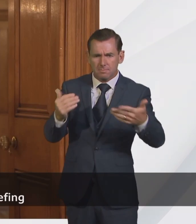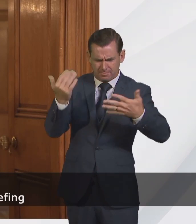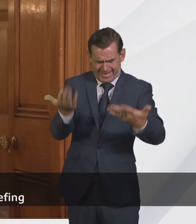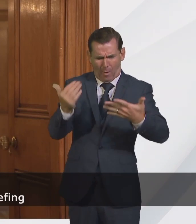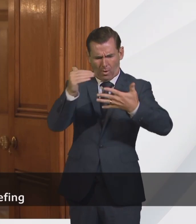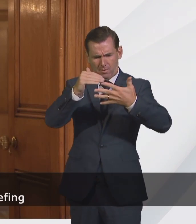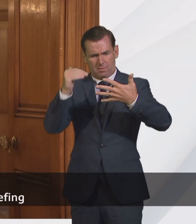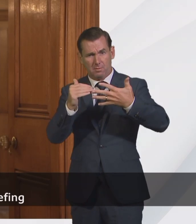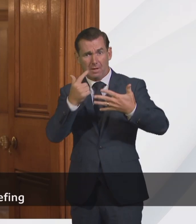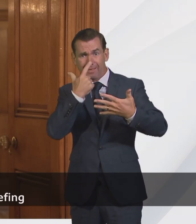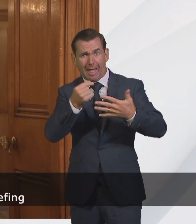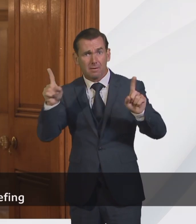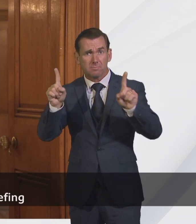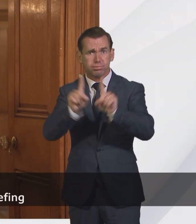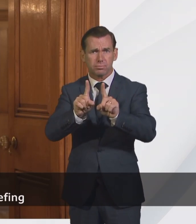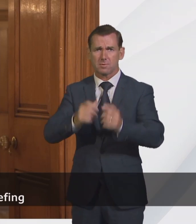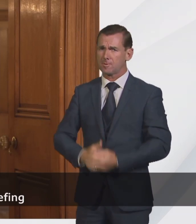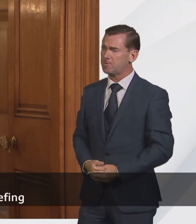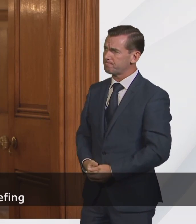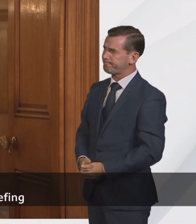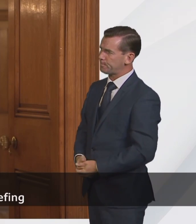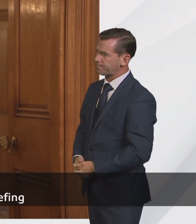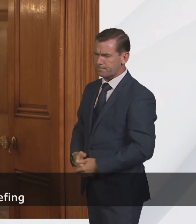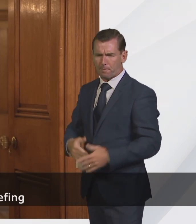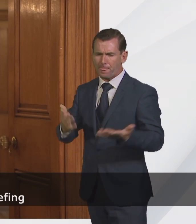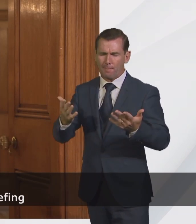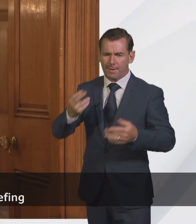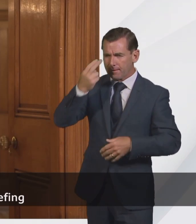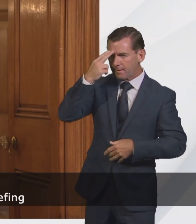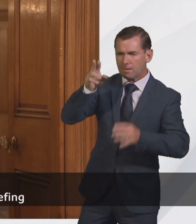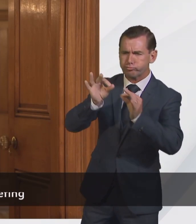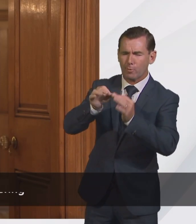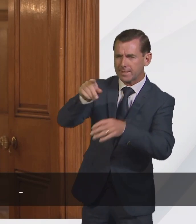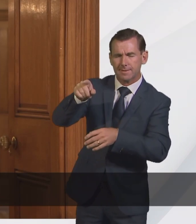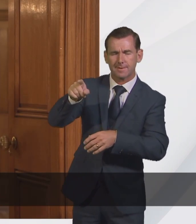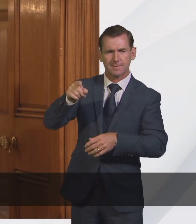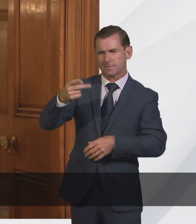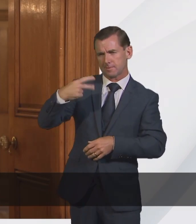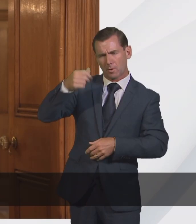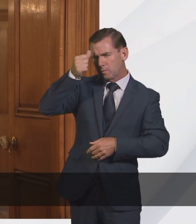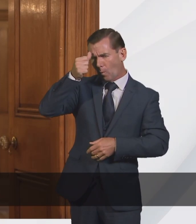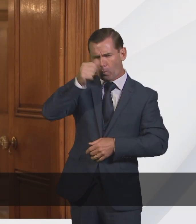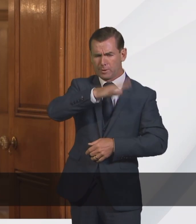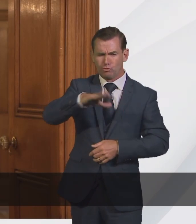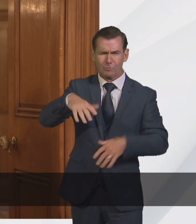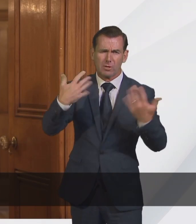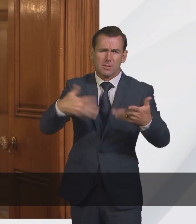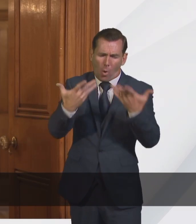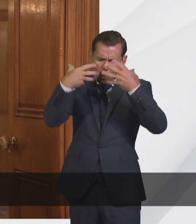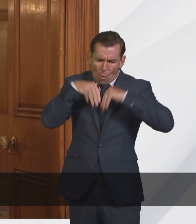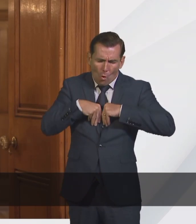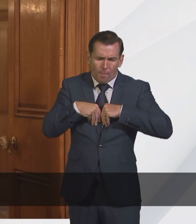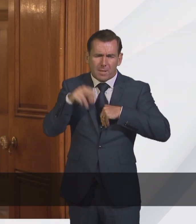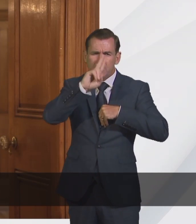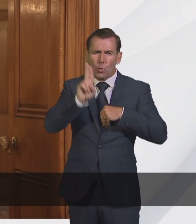school as soon as possible. We know how much children benefit from being in school. We know how vital it is to get them